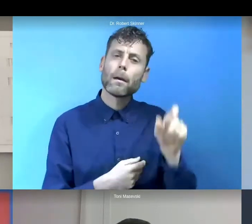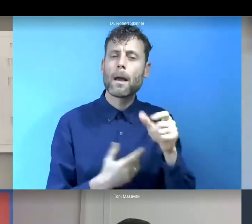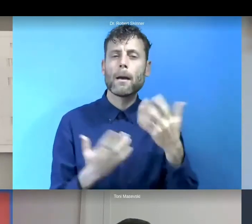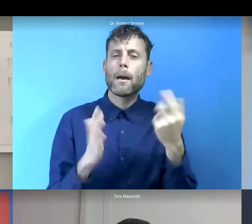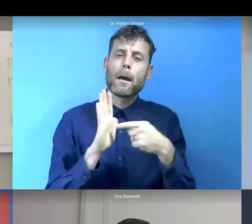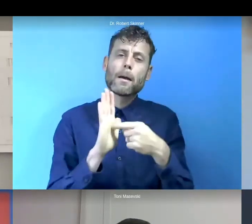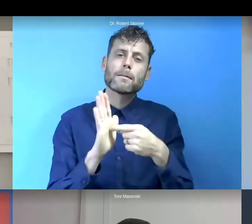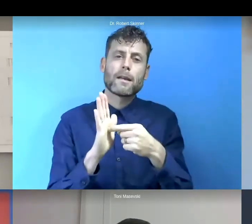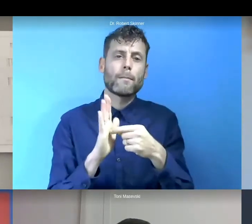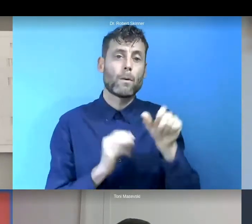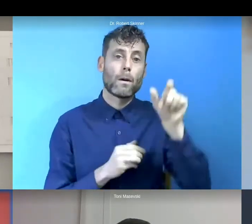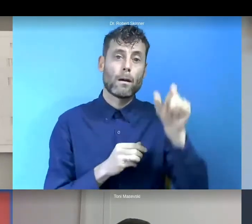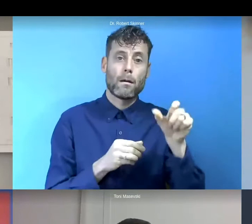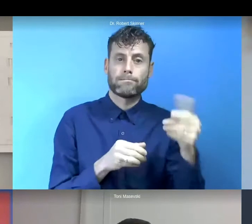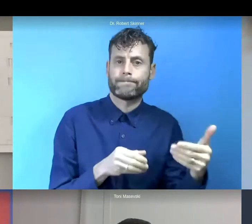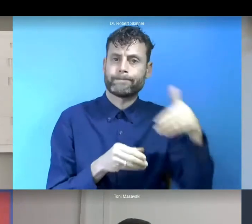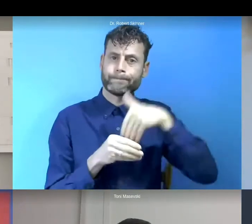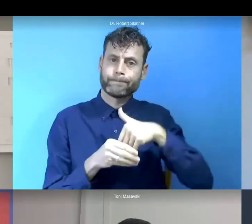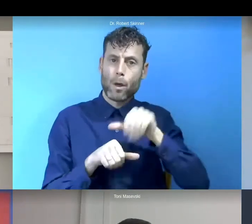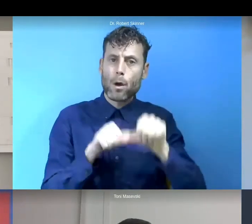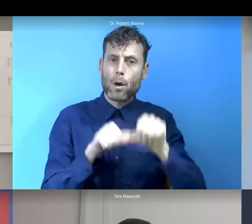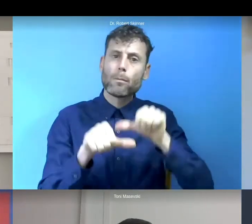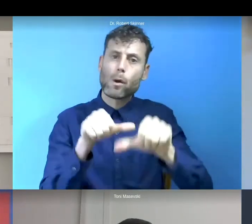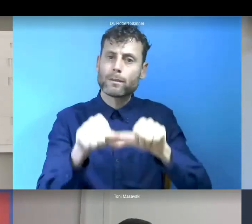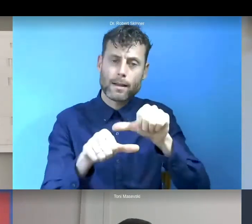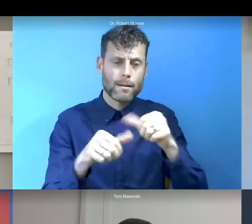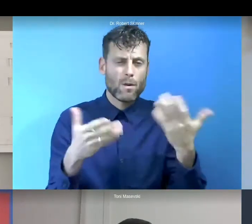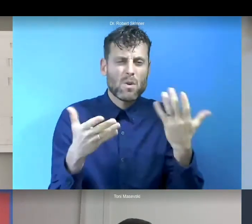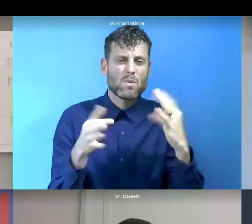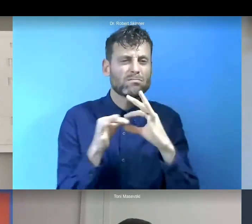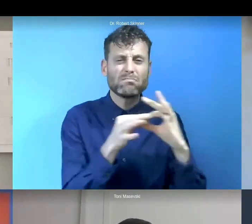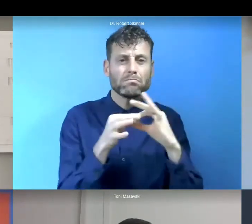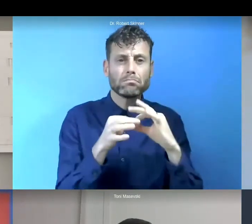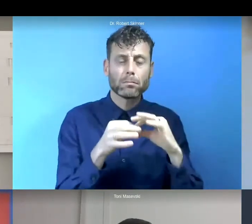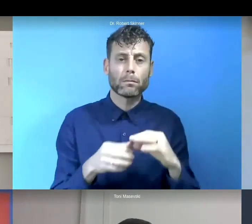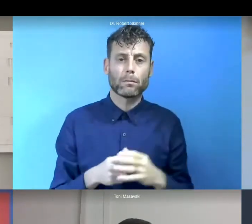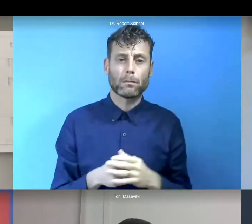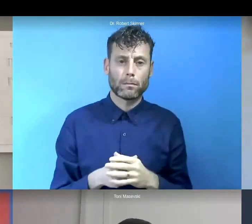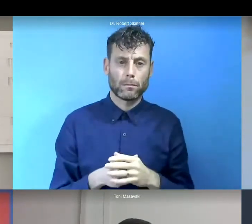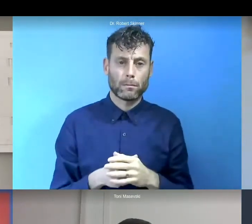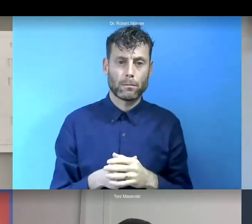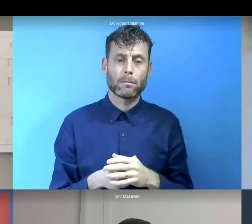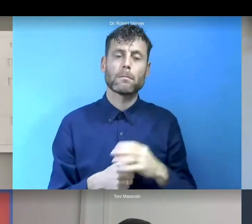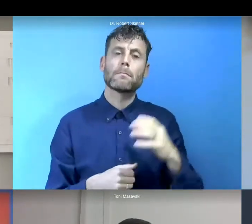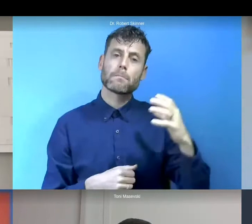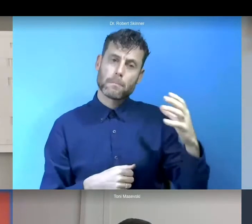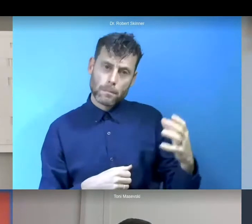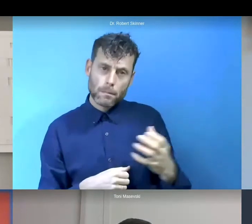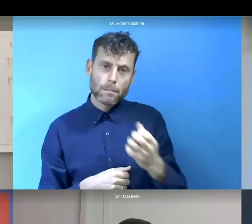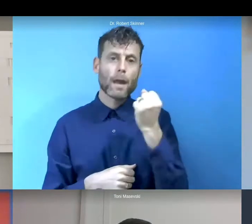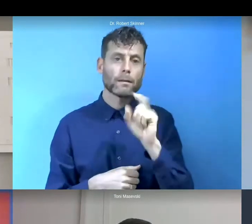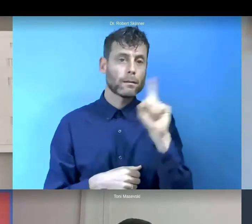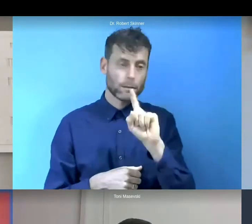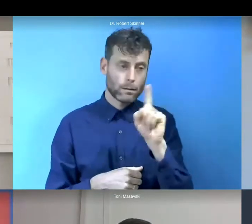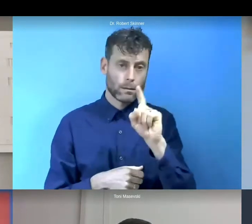a real participatory process. It has to be unfinished and consistently updated, since